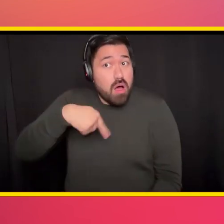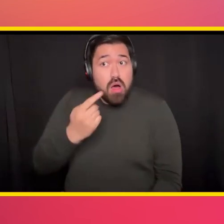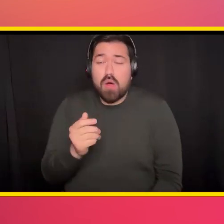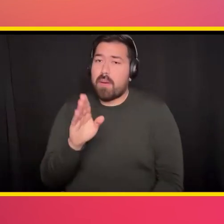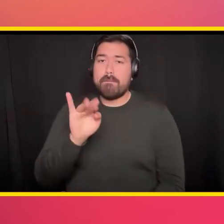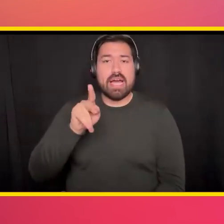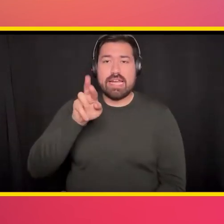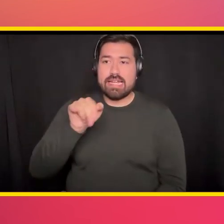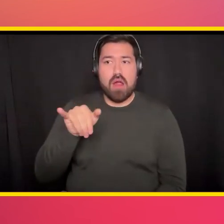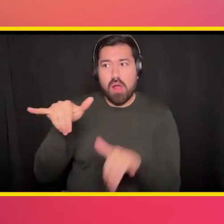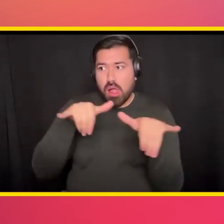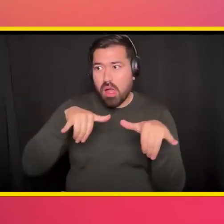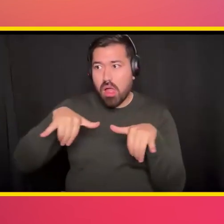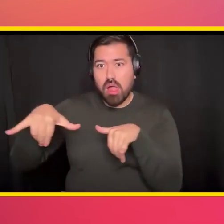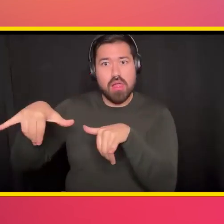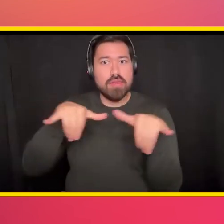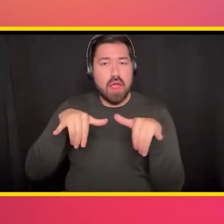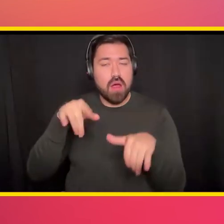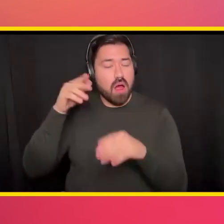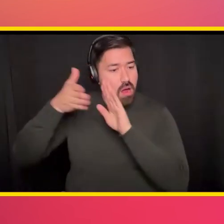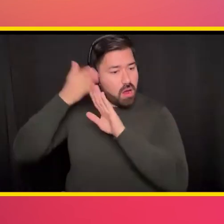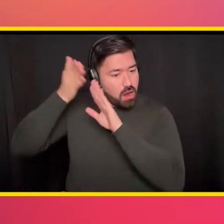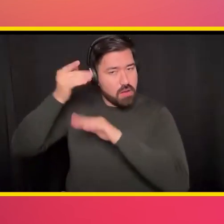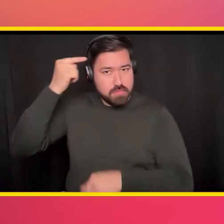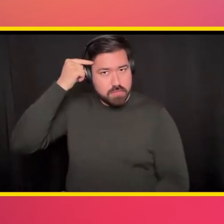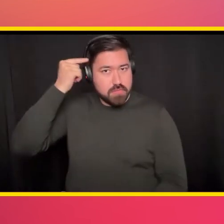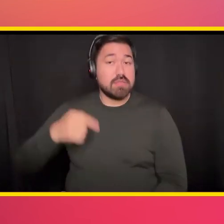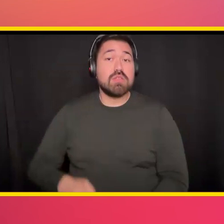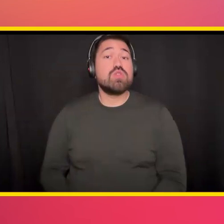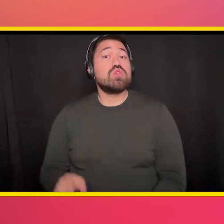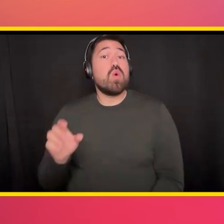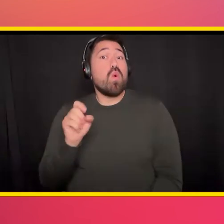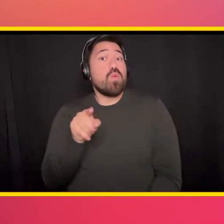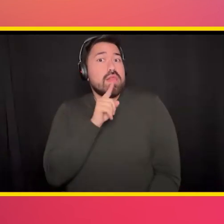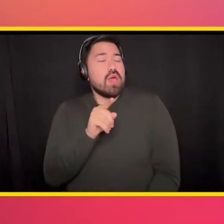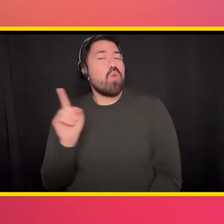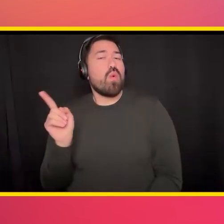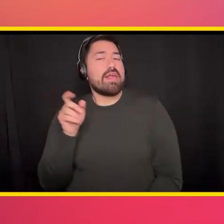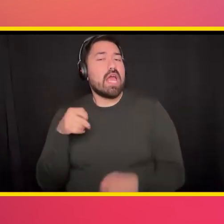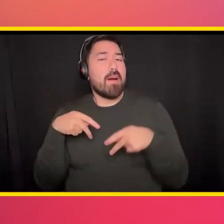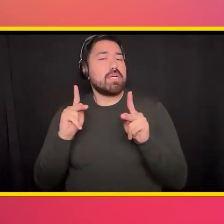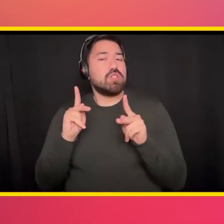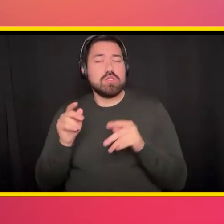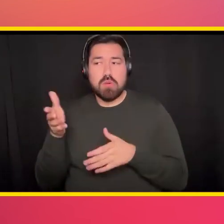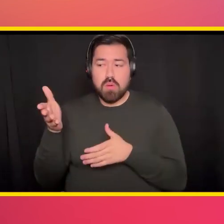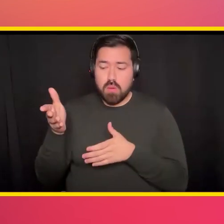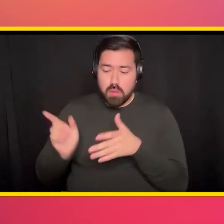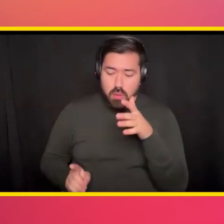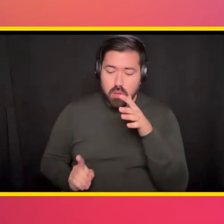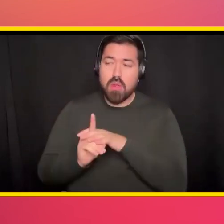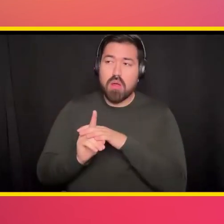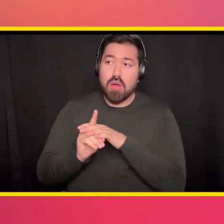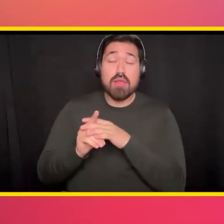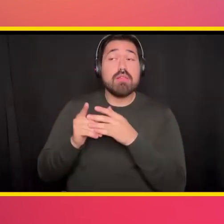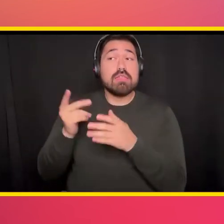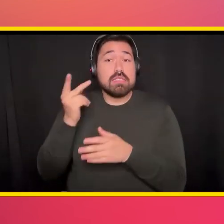binary like that. So where are those opportunities to bring it up again? Are there moments where people are more